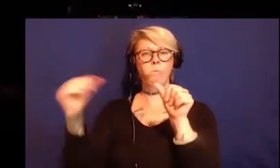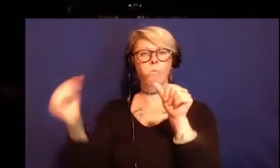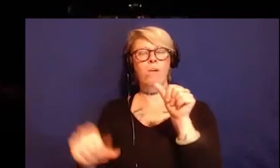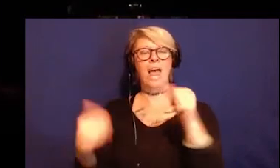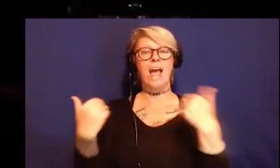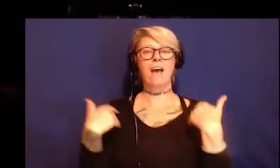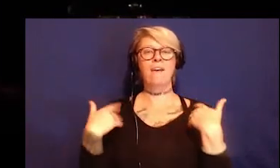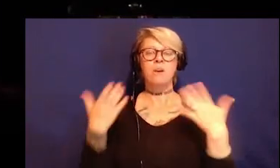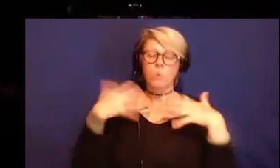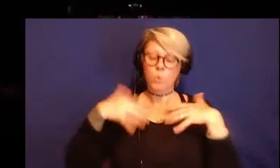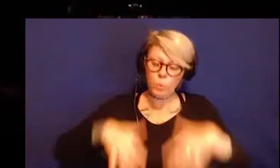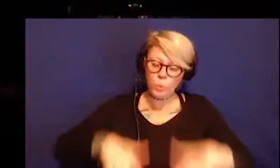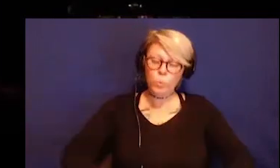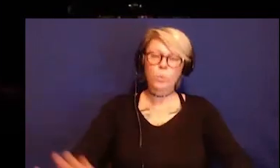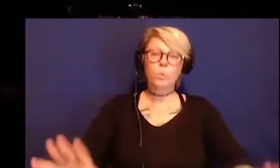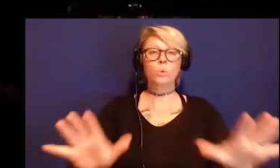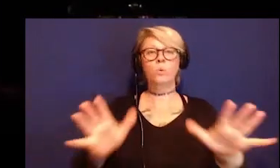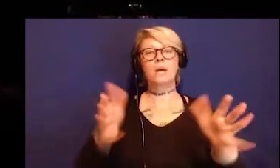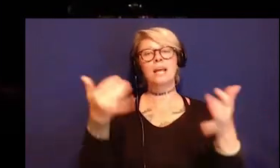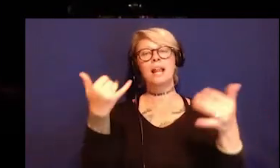dress.